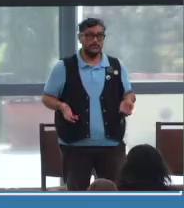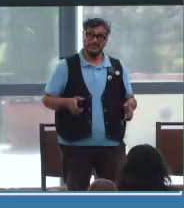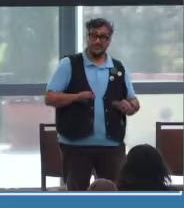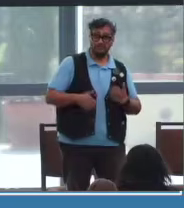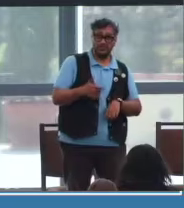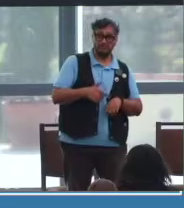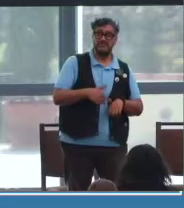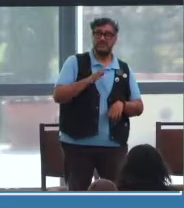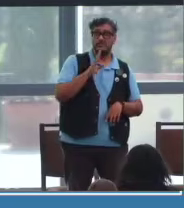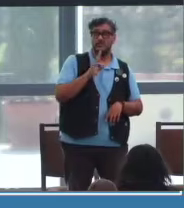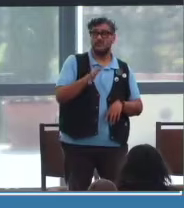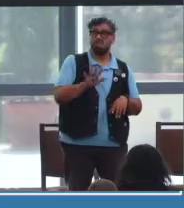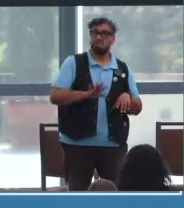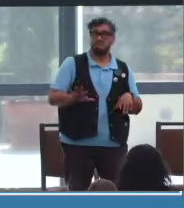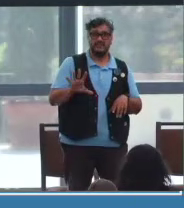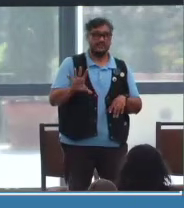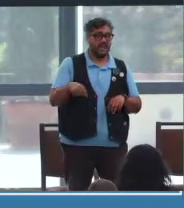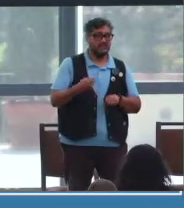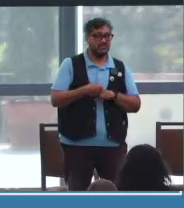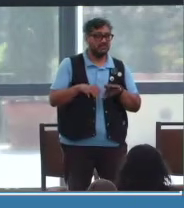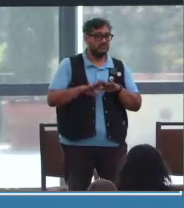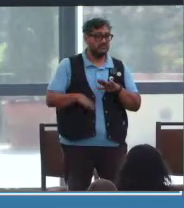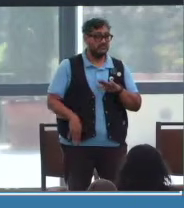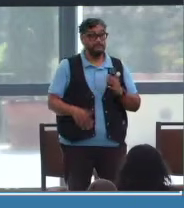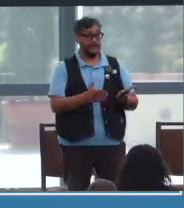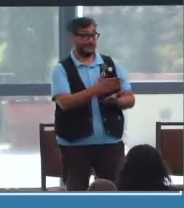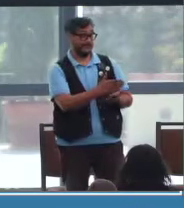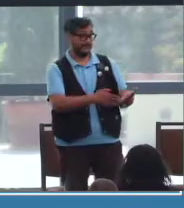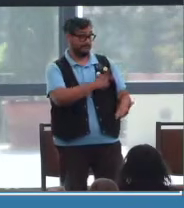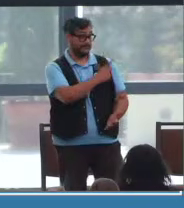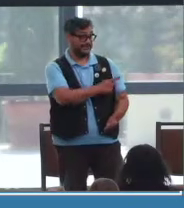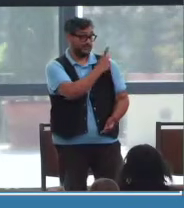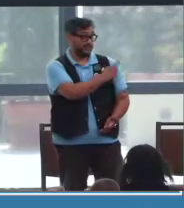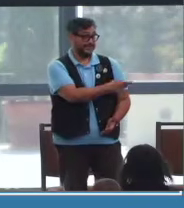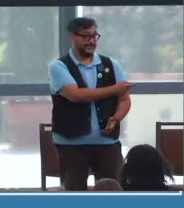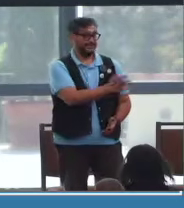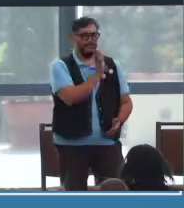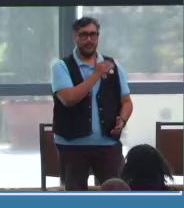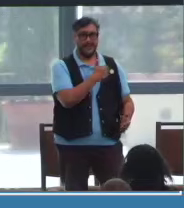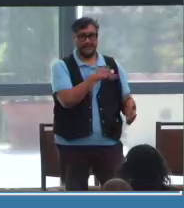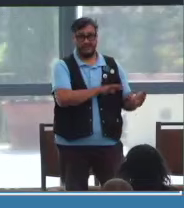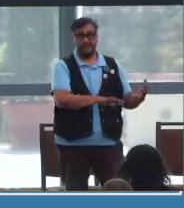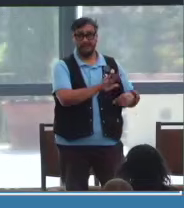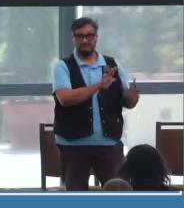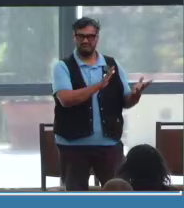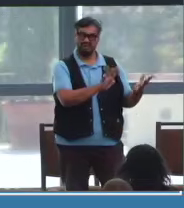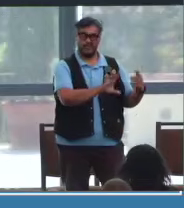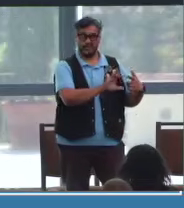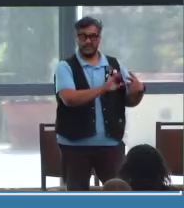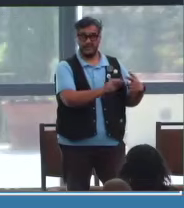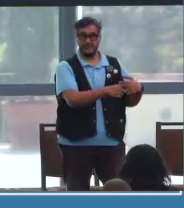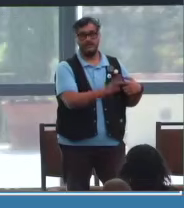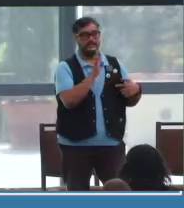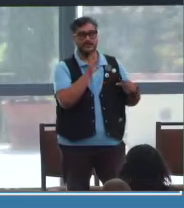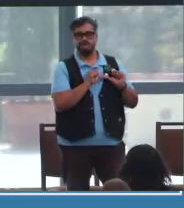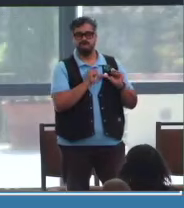will last for less than 5 years, but there are some patients who can have, about 25% of patients that can have those